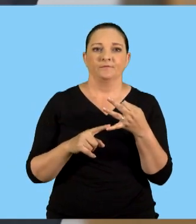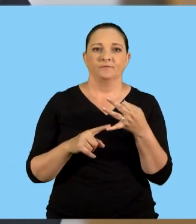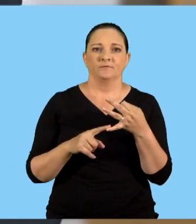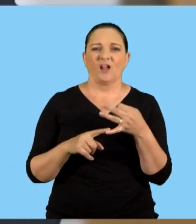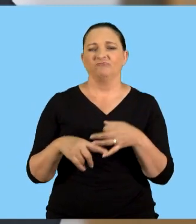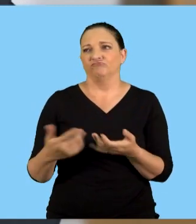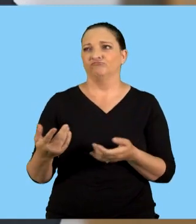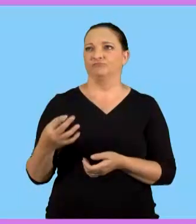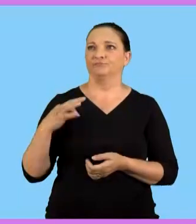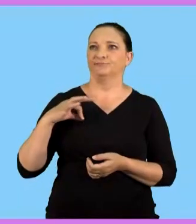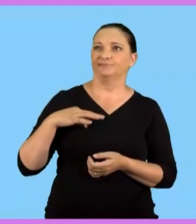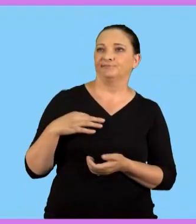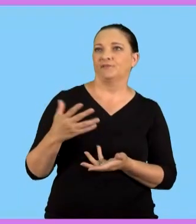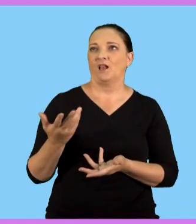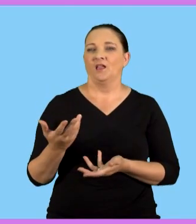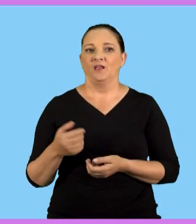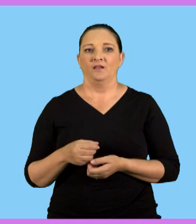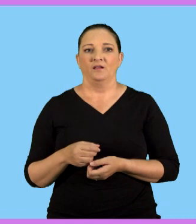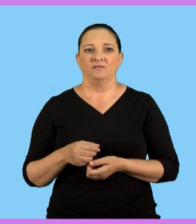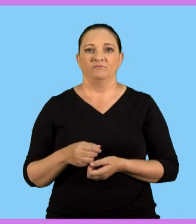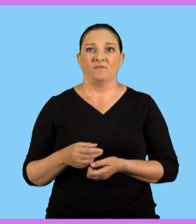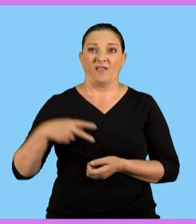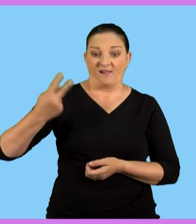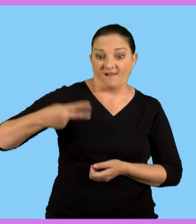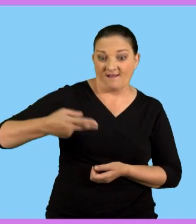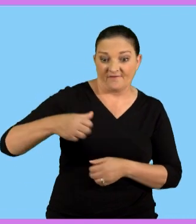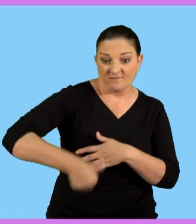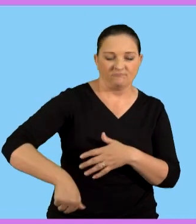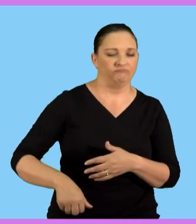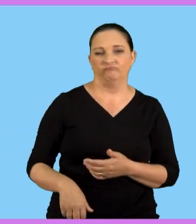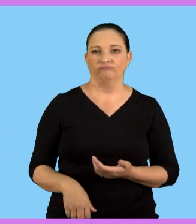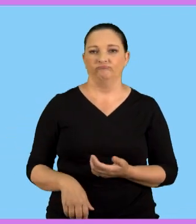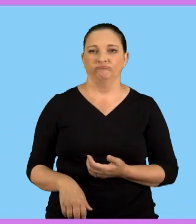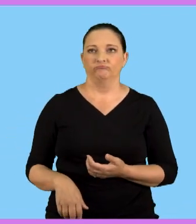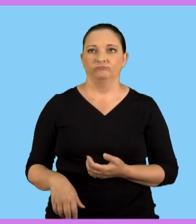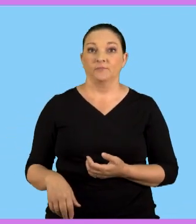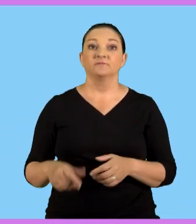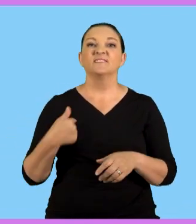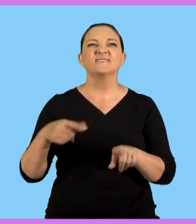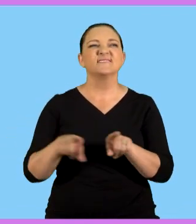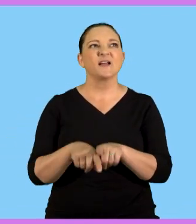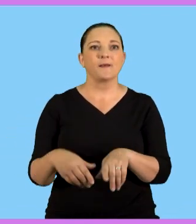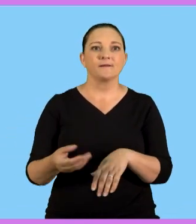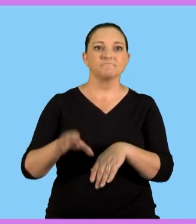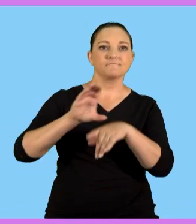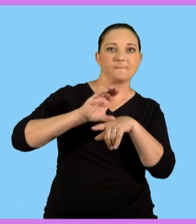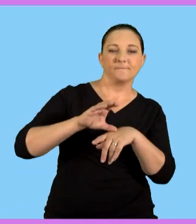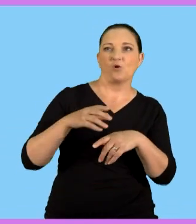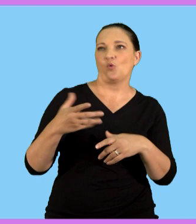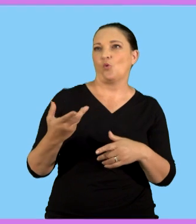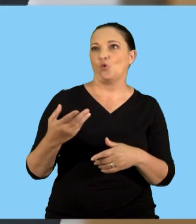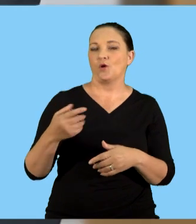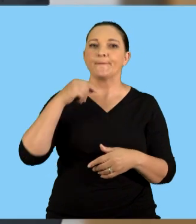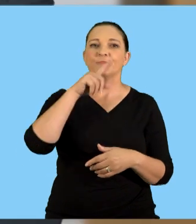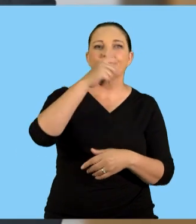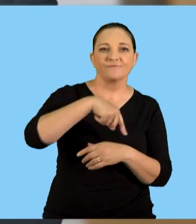is occasional income, an income received infrequently. For example, a bonus. You could also think of birthday money maybe,